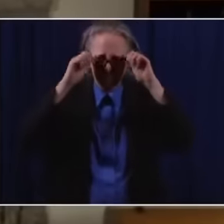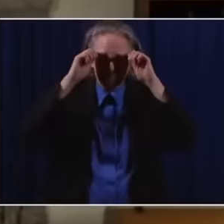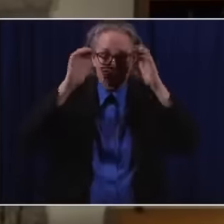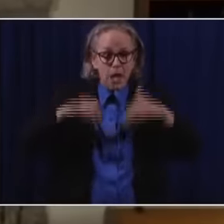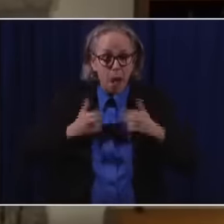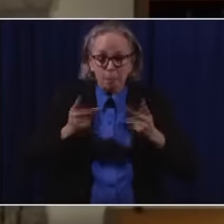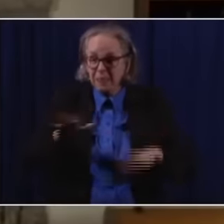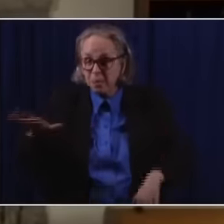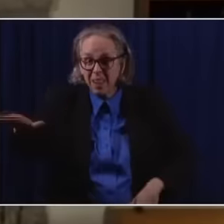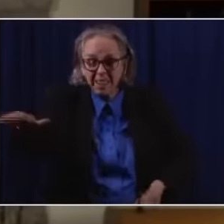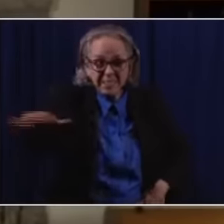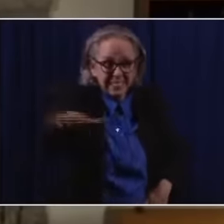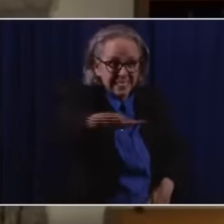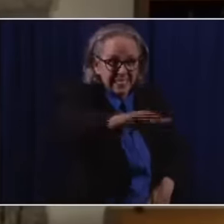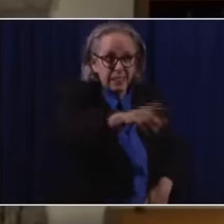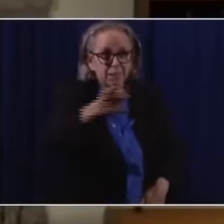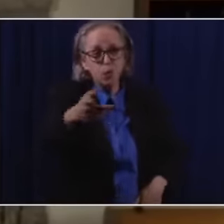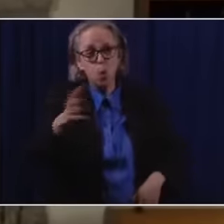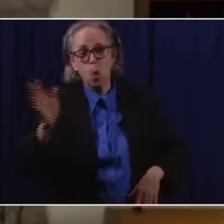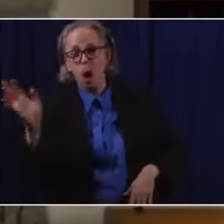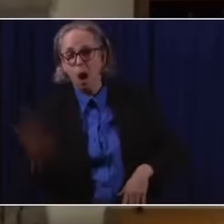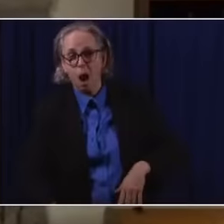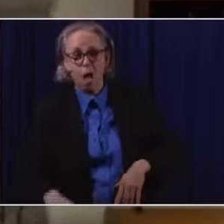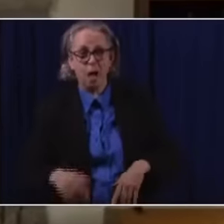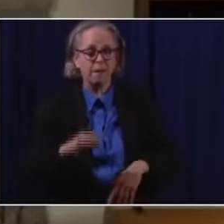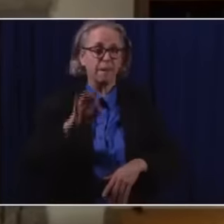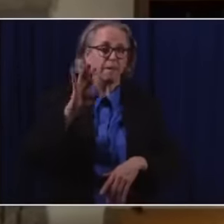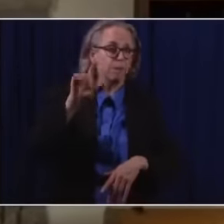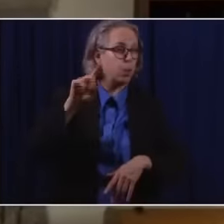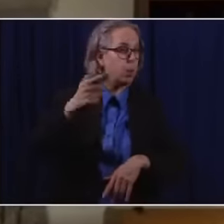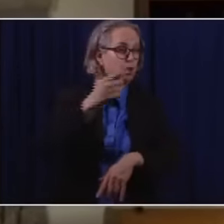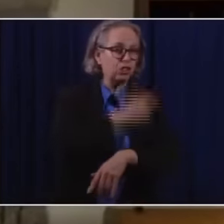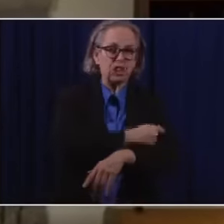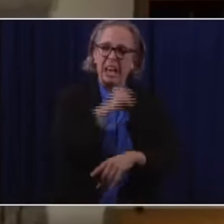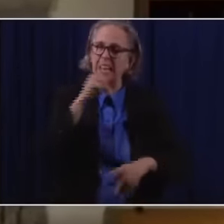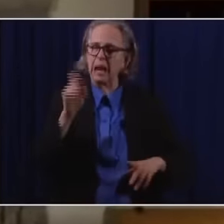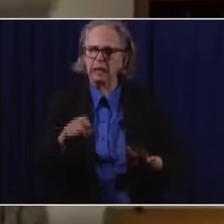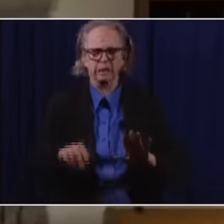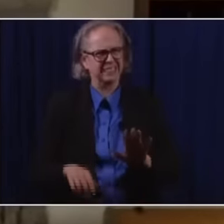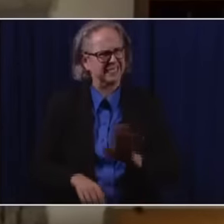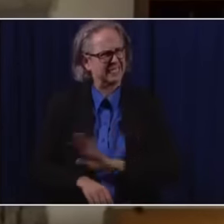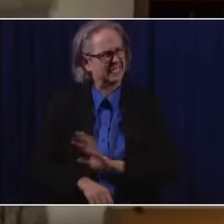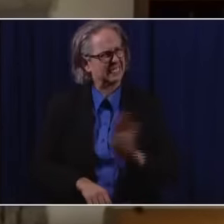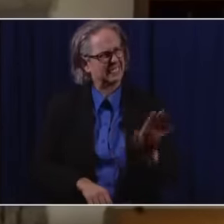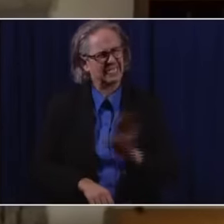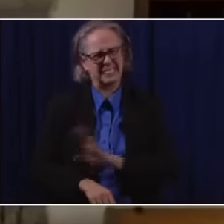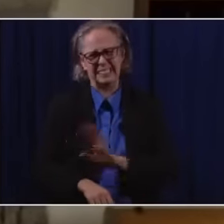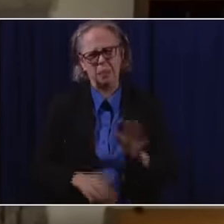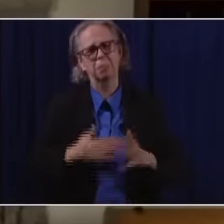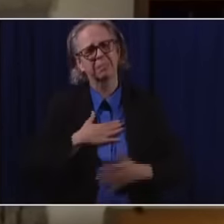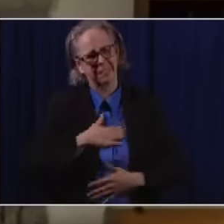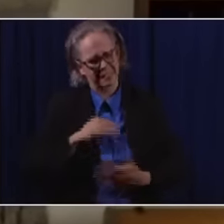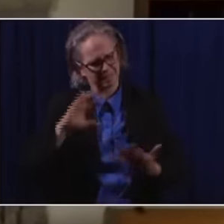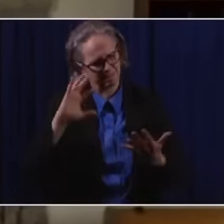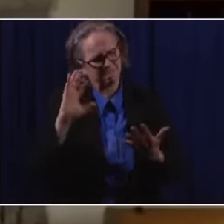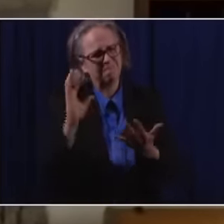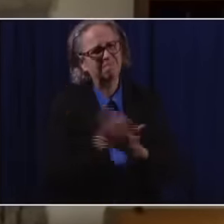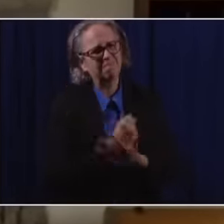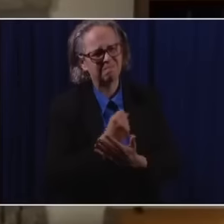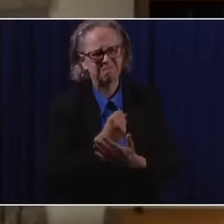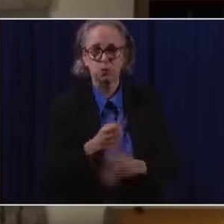about getting a flu shot to get one. We know everyone should get one. Certainly the elderly should get one.